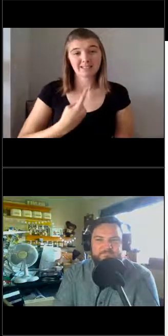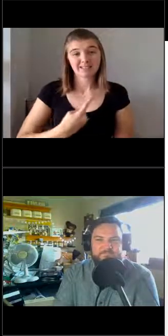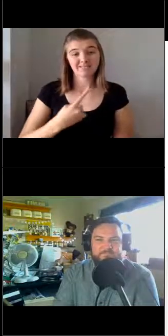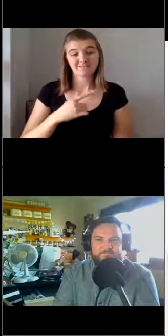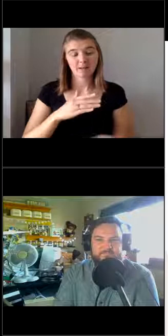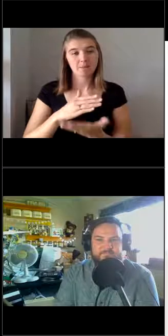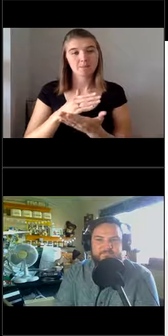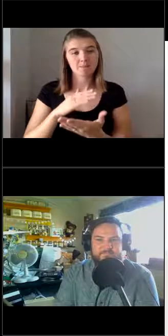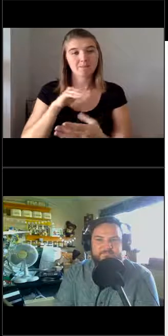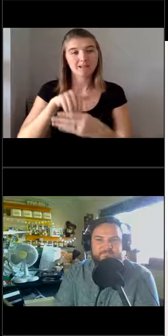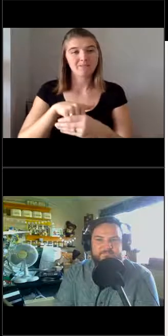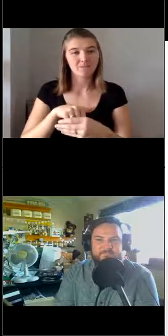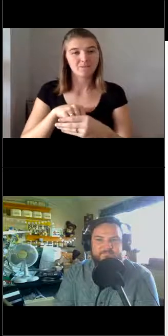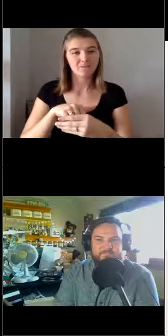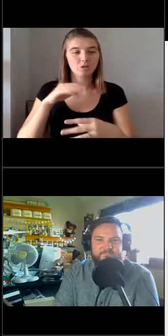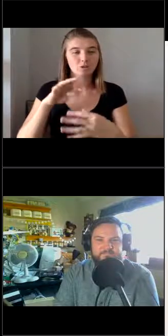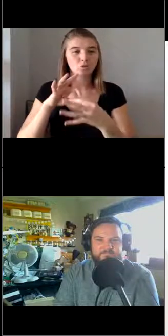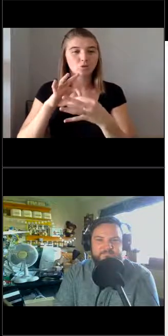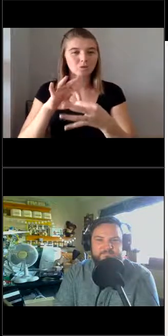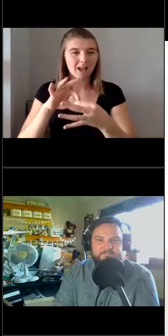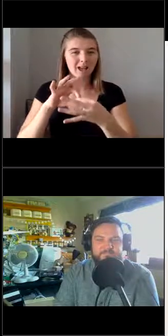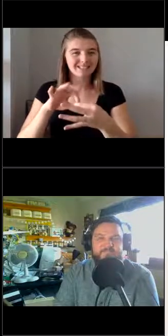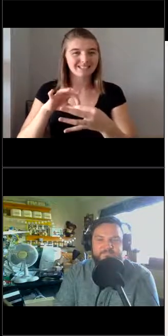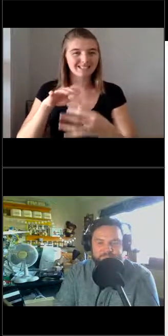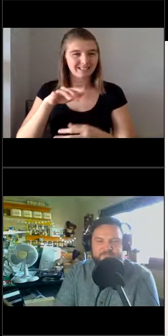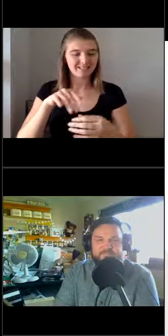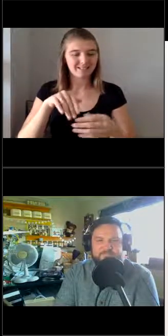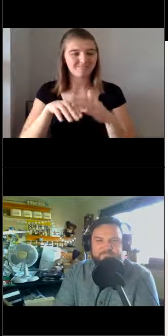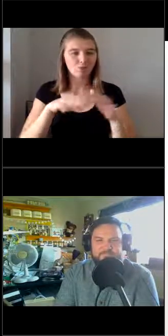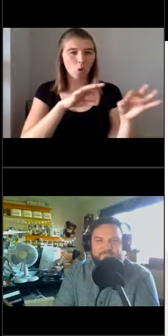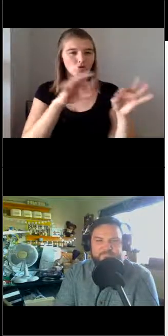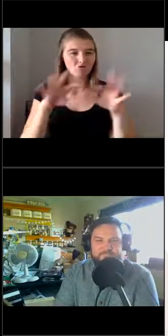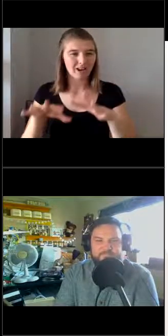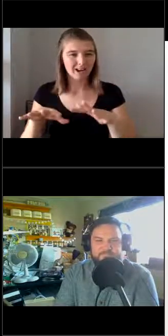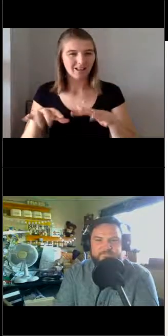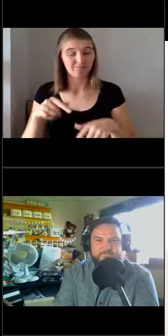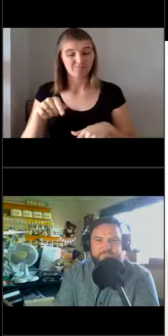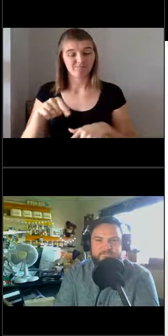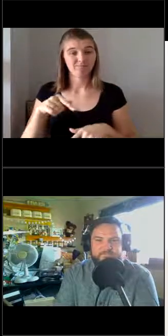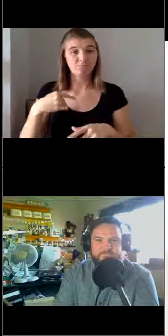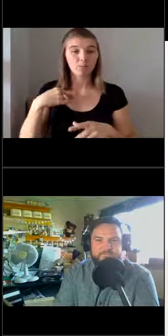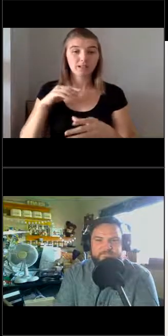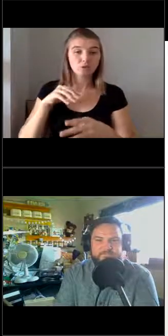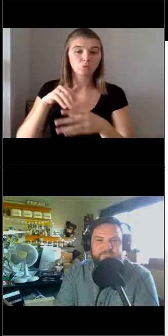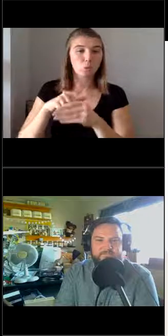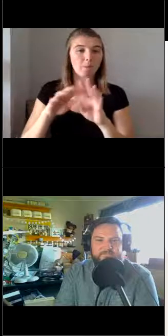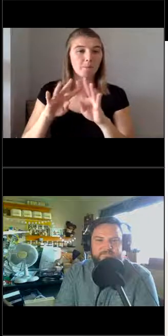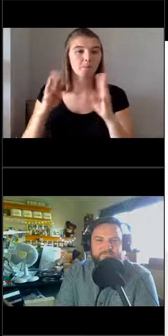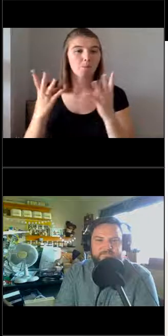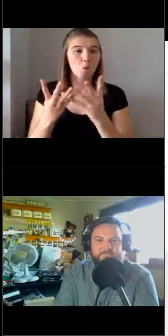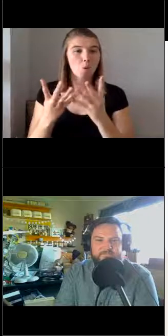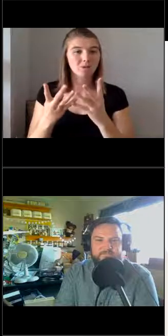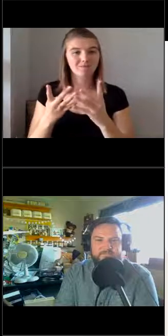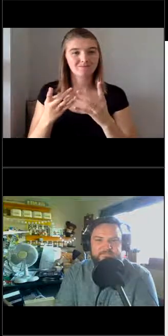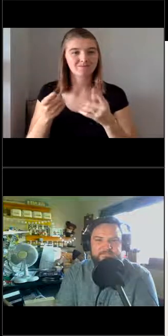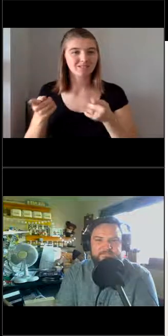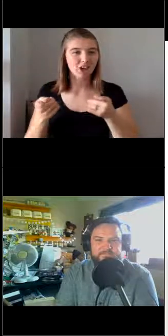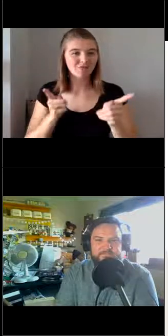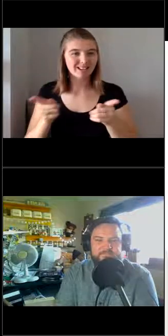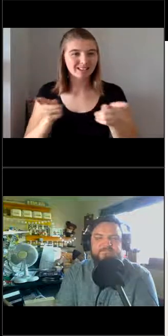and Interface Science Society. So I was on the board of directors as their newsletter and